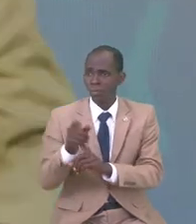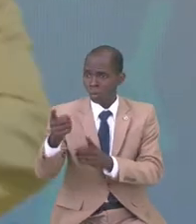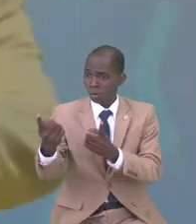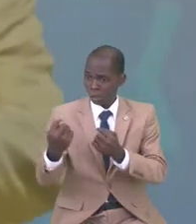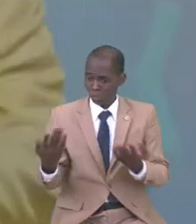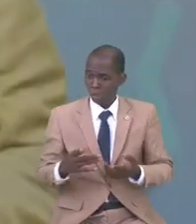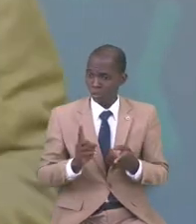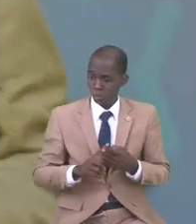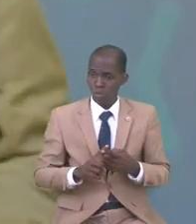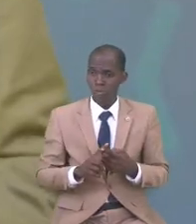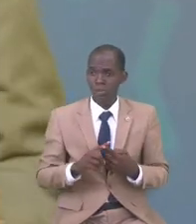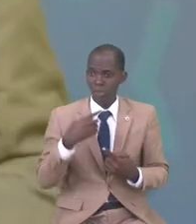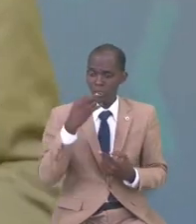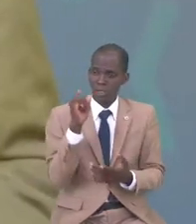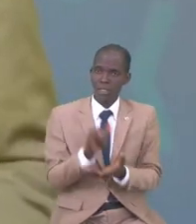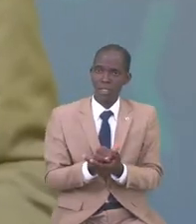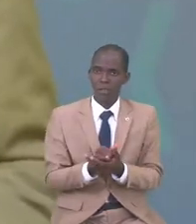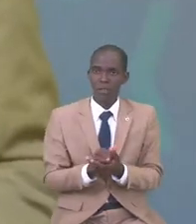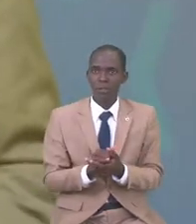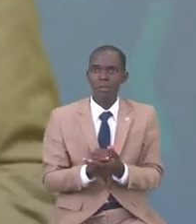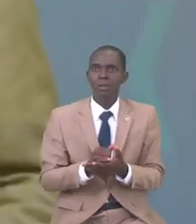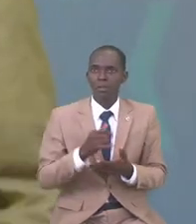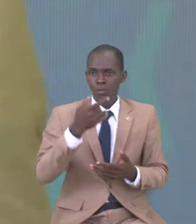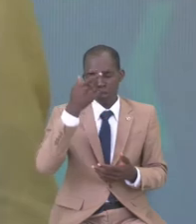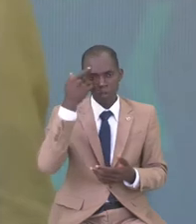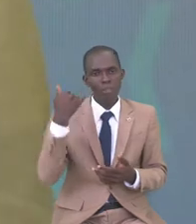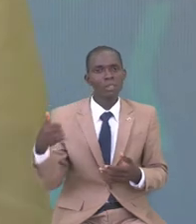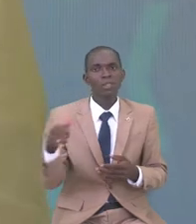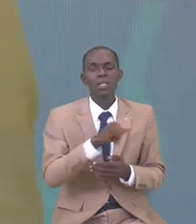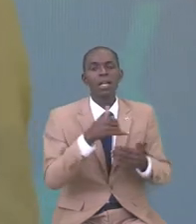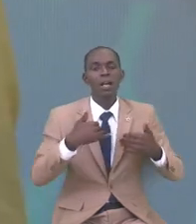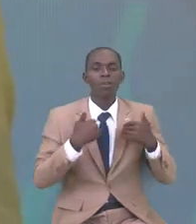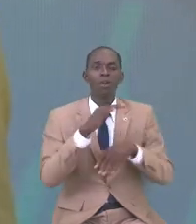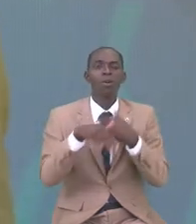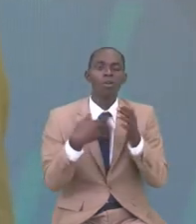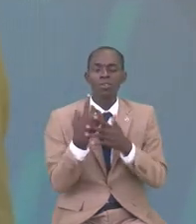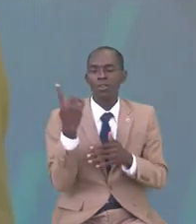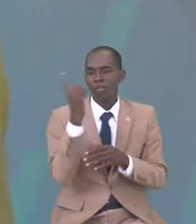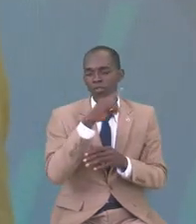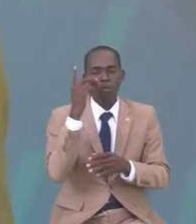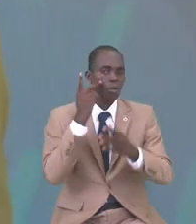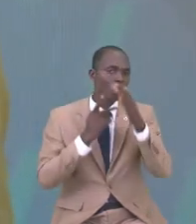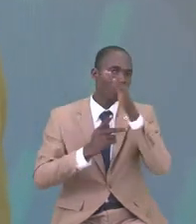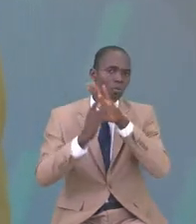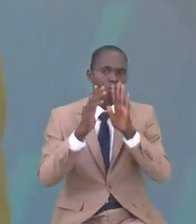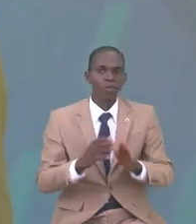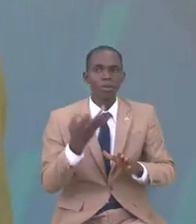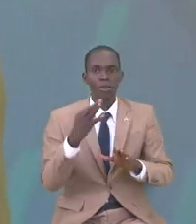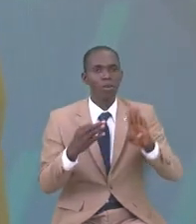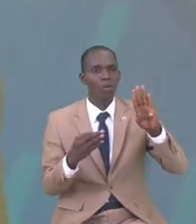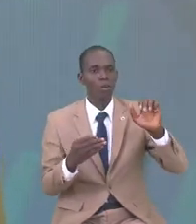that because they had all those prophets of Baal around, and they were militant and they